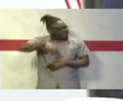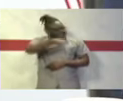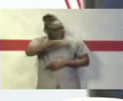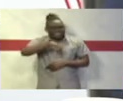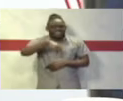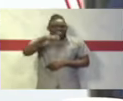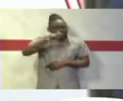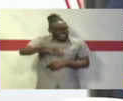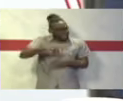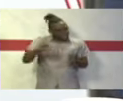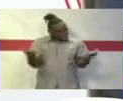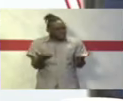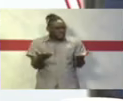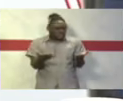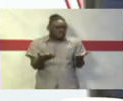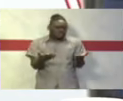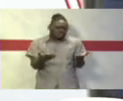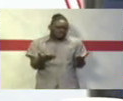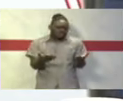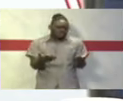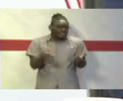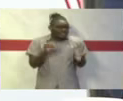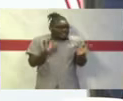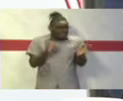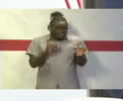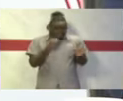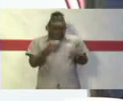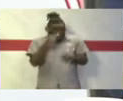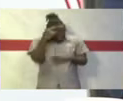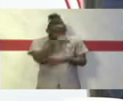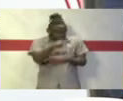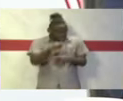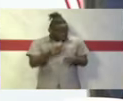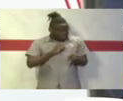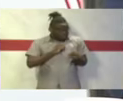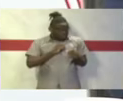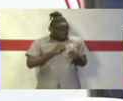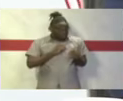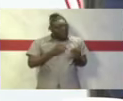So if not for you, get vaccinated for them. Why chance it?